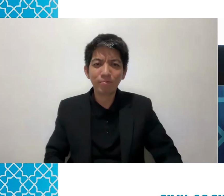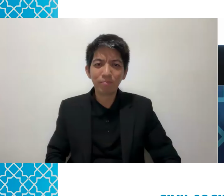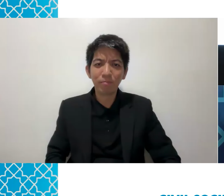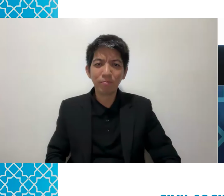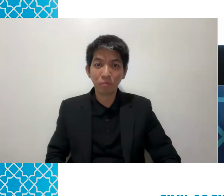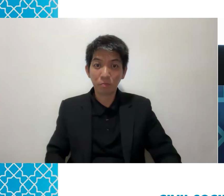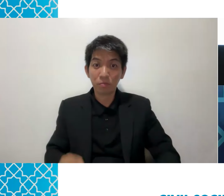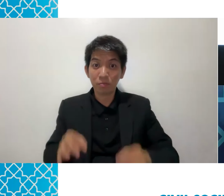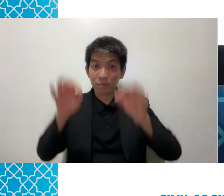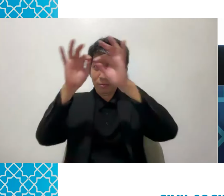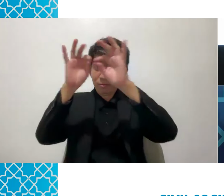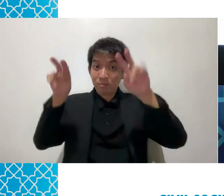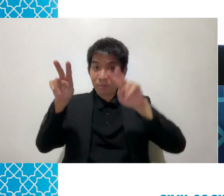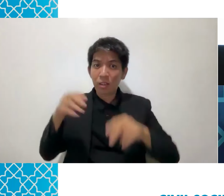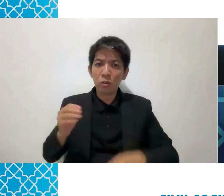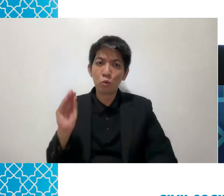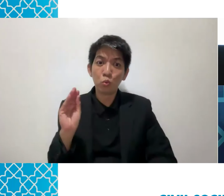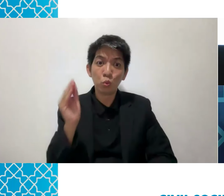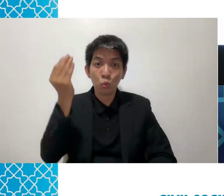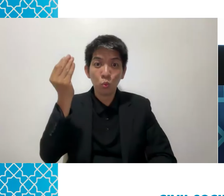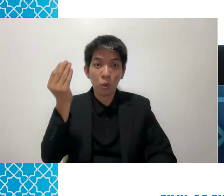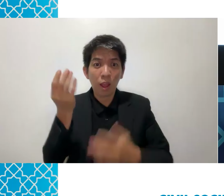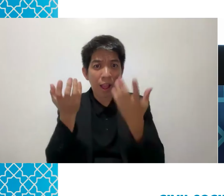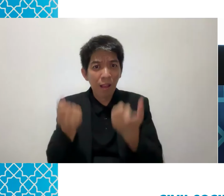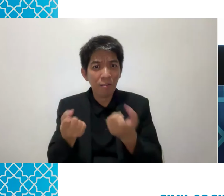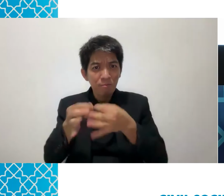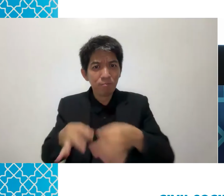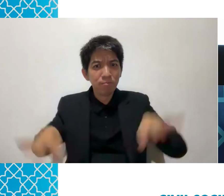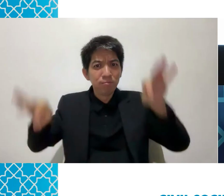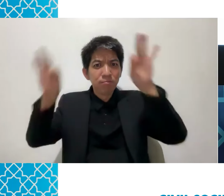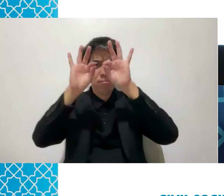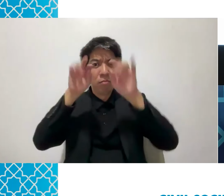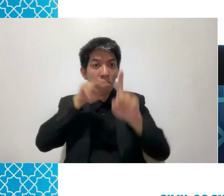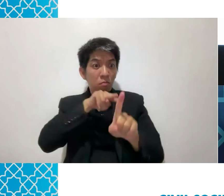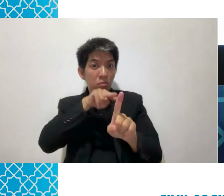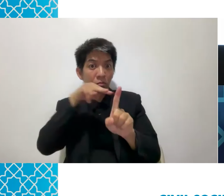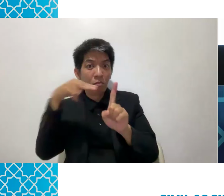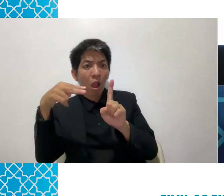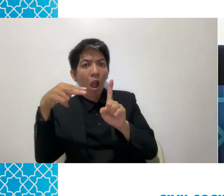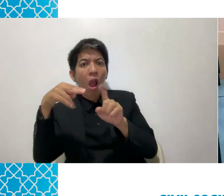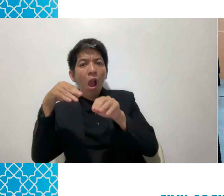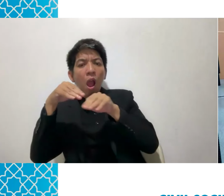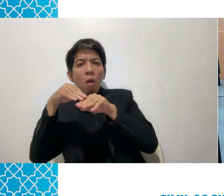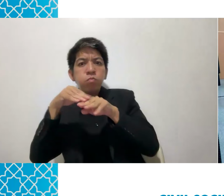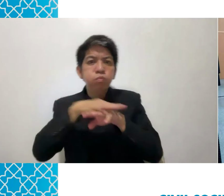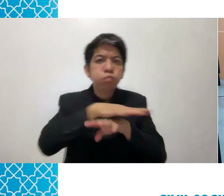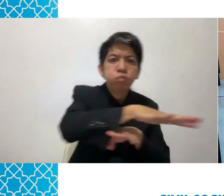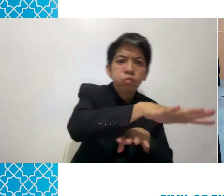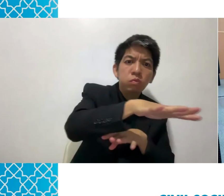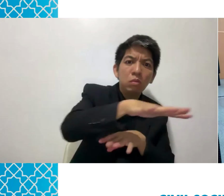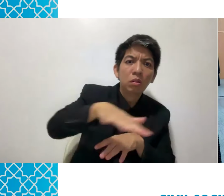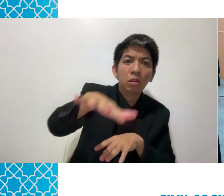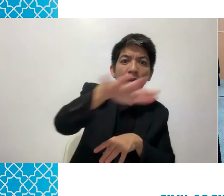help shape the mobility, health, employability, and climate future that they will inherit.